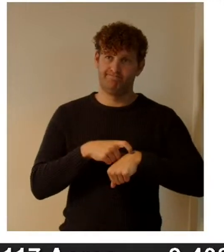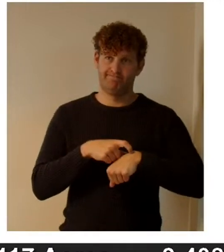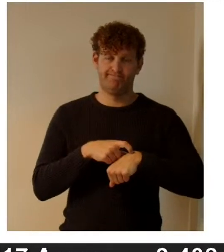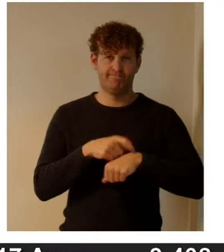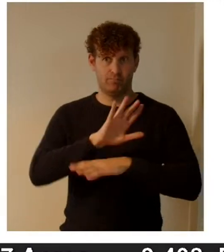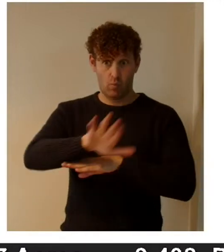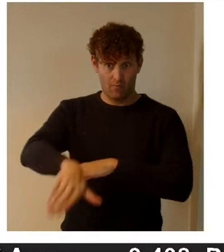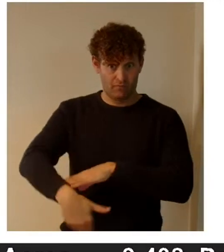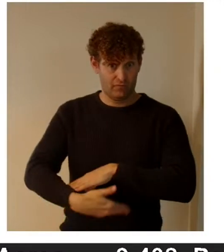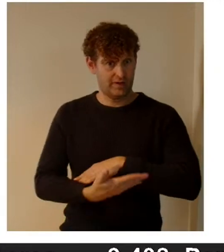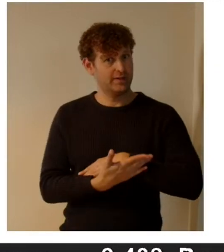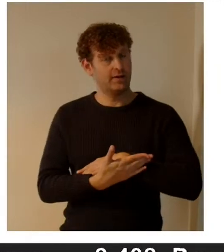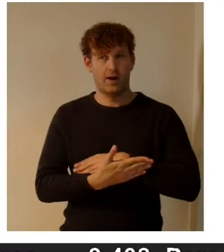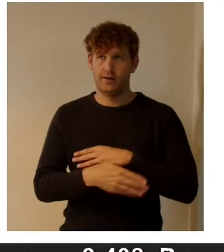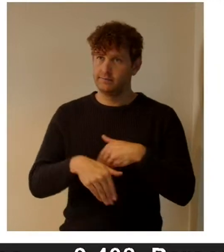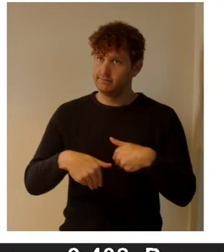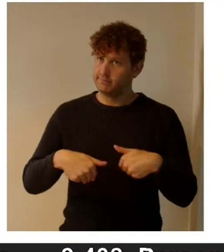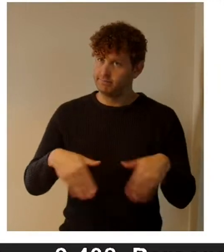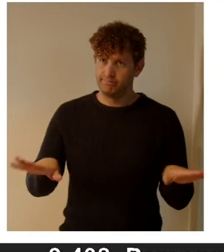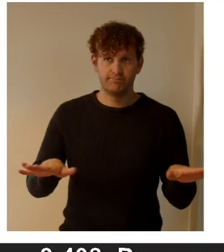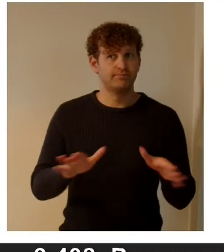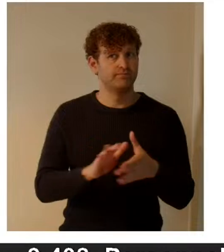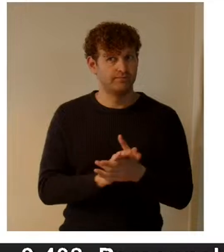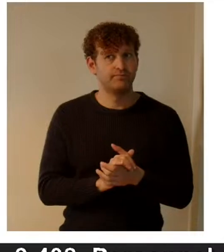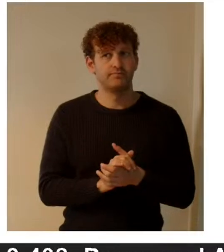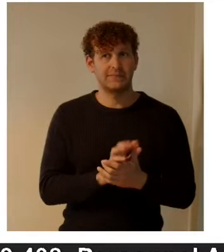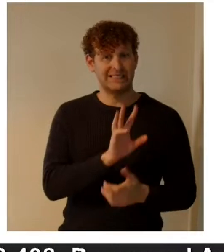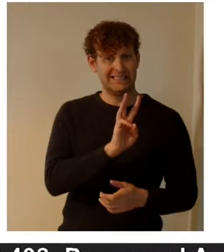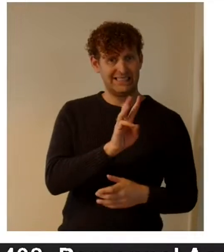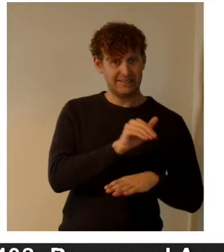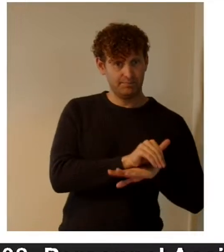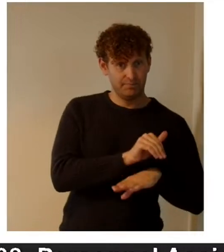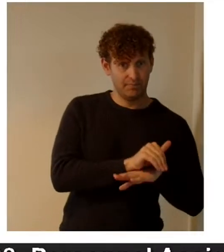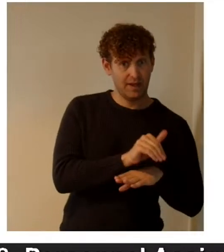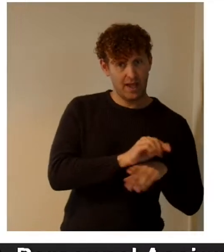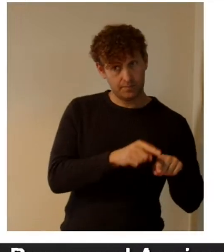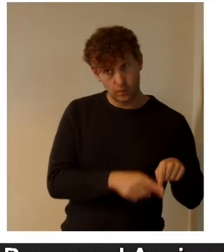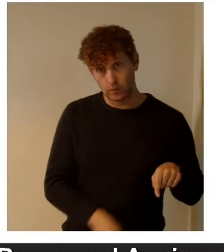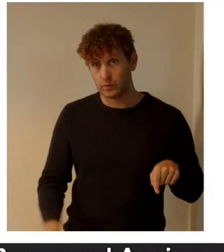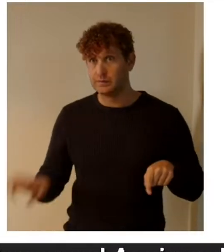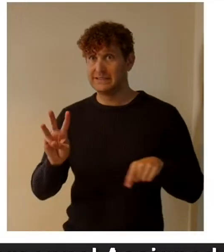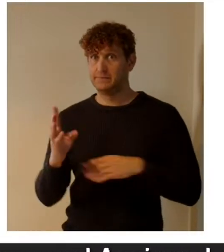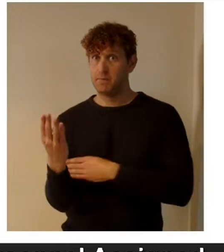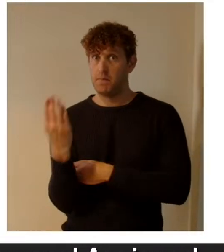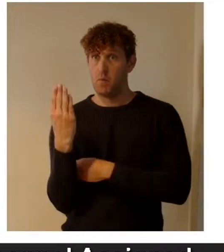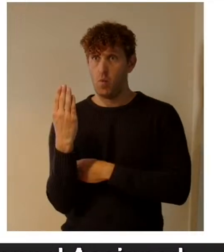effect, 6 p.m. to 6 a.m. Thank you.